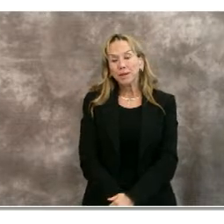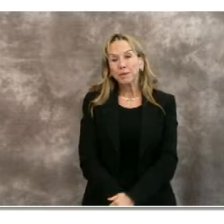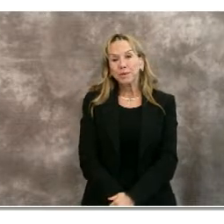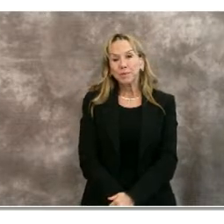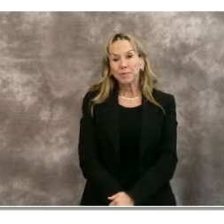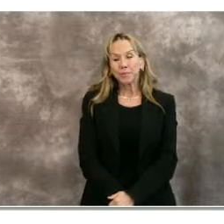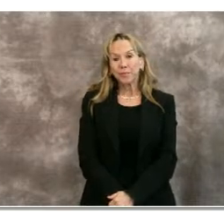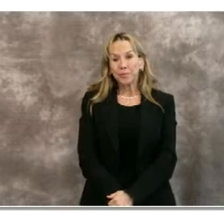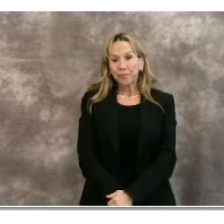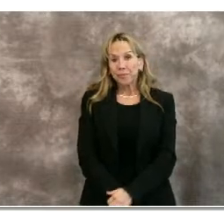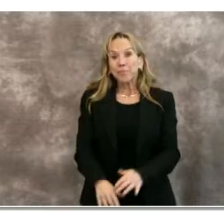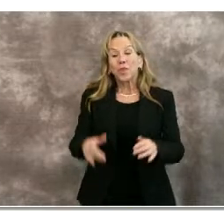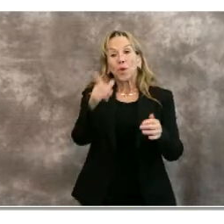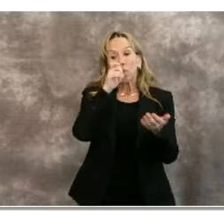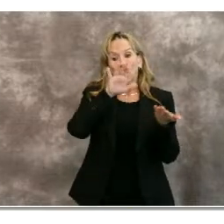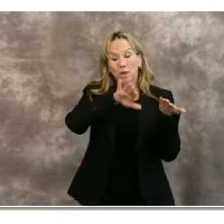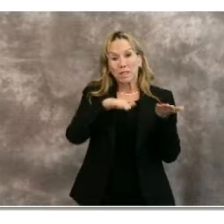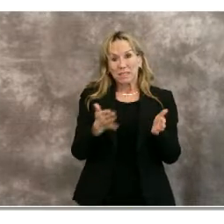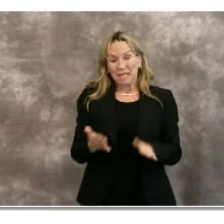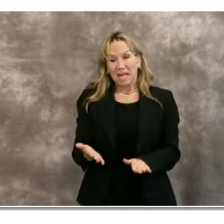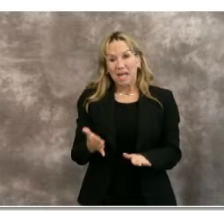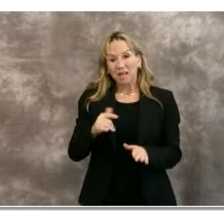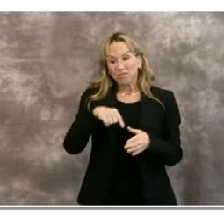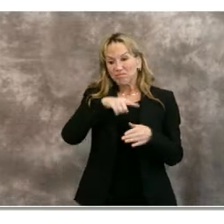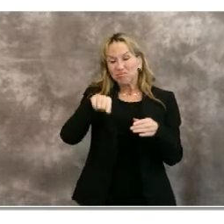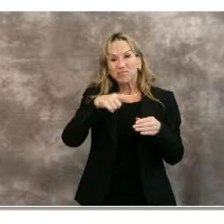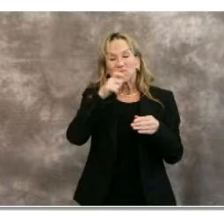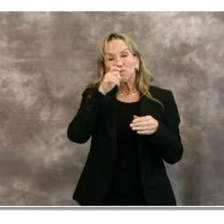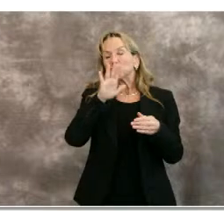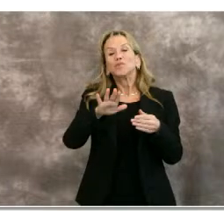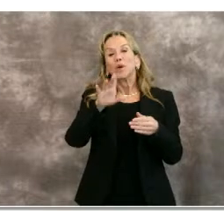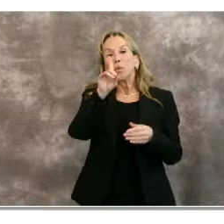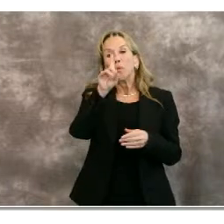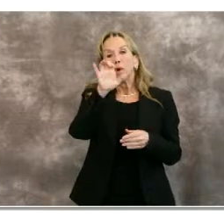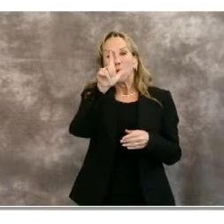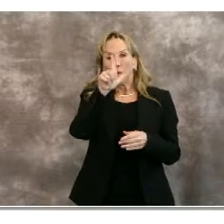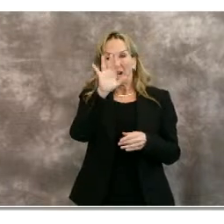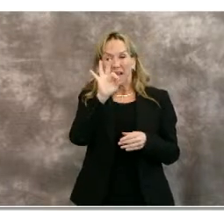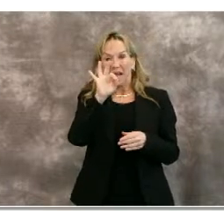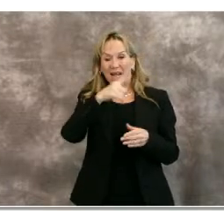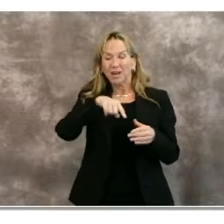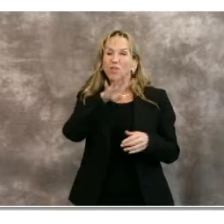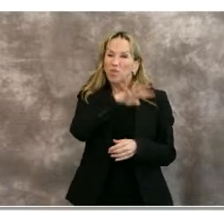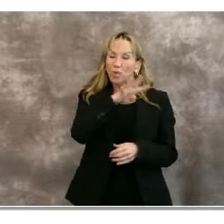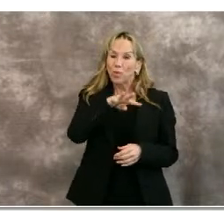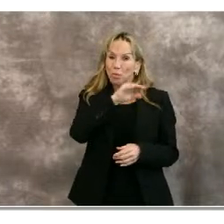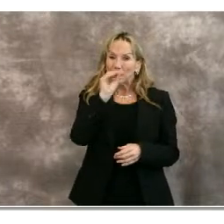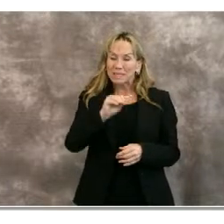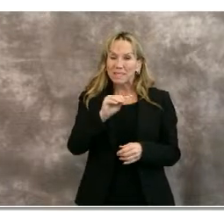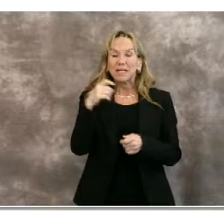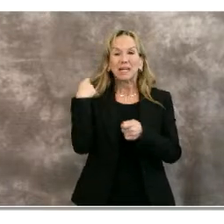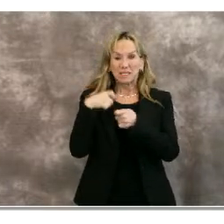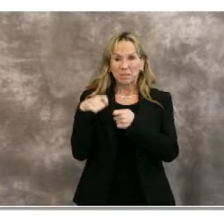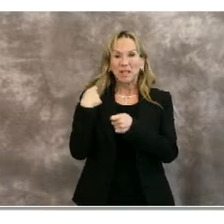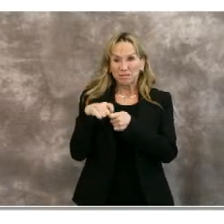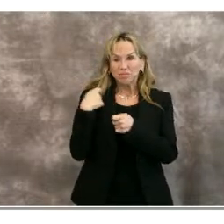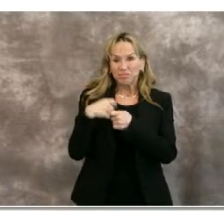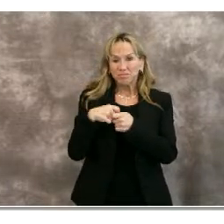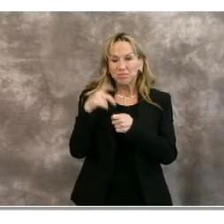the deaths, race and ethnicity includes 129, or 44% for Hispanic or